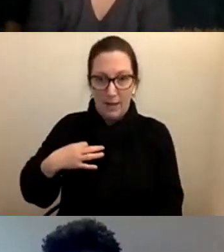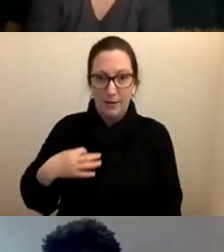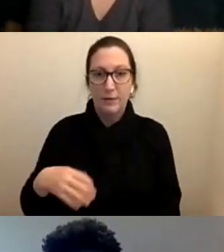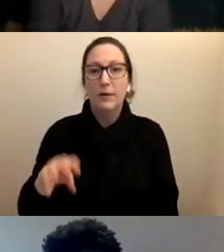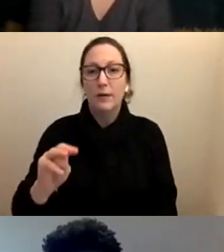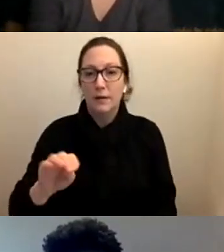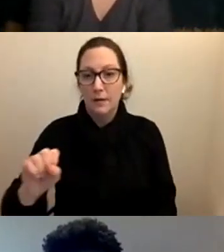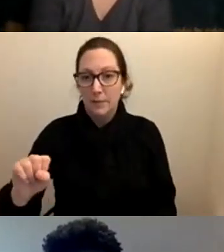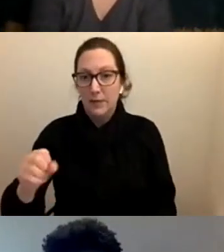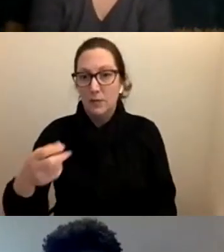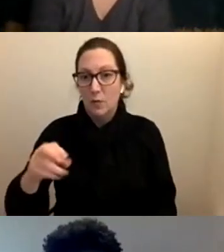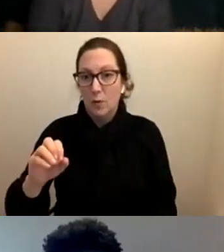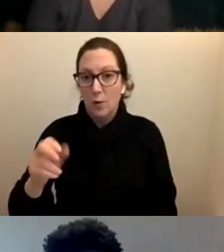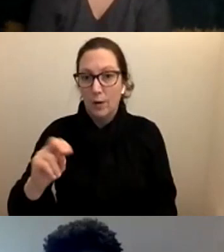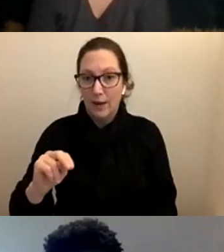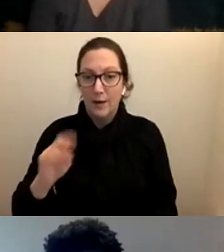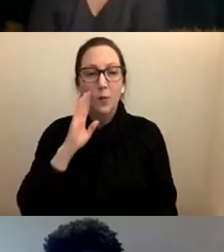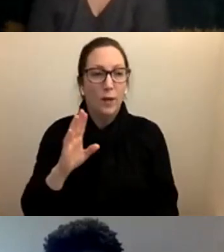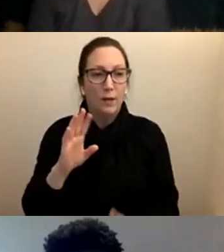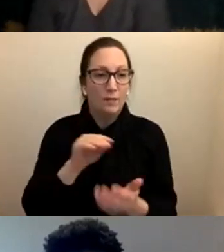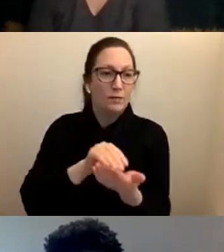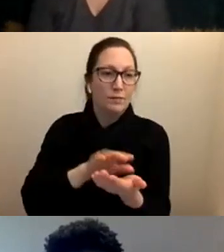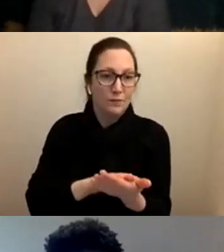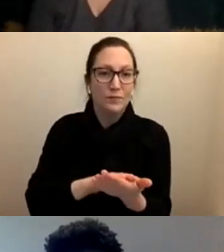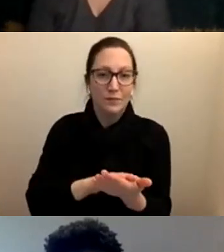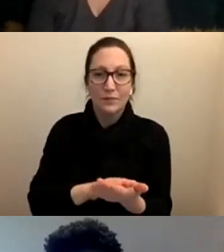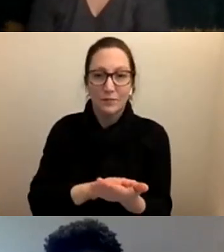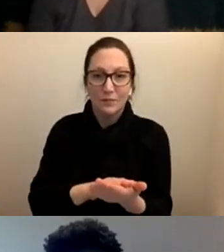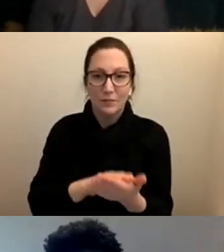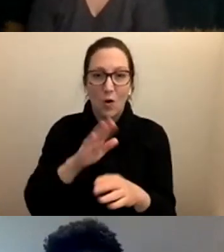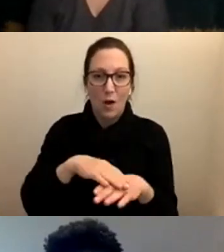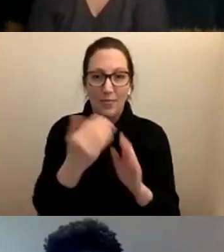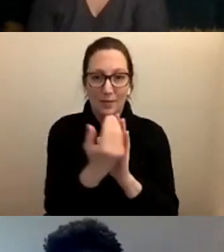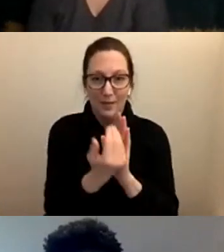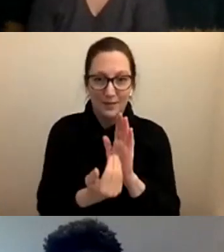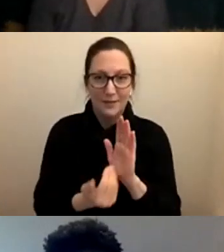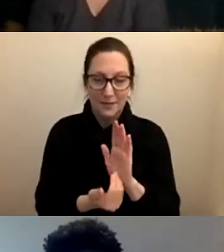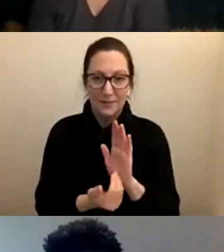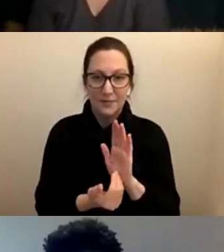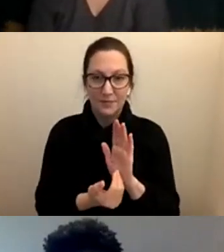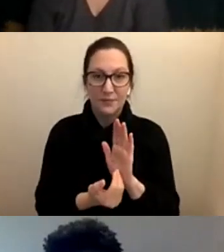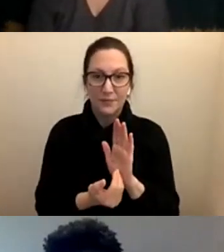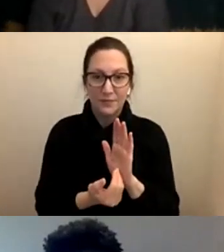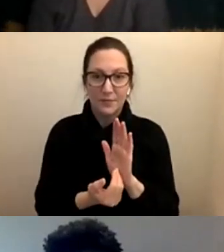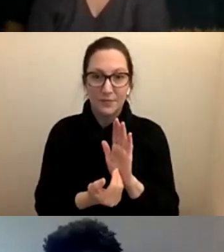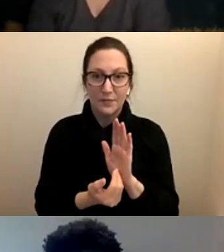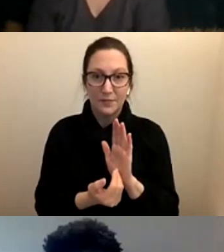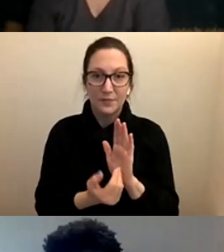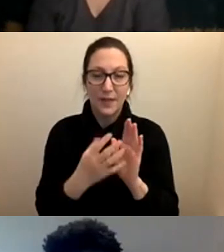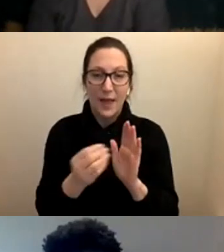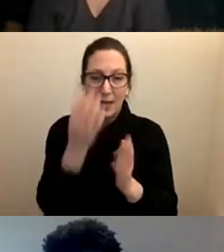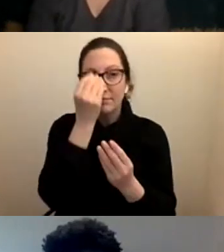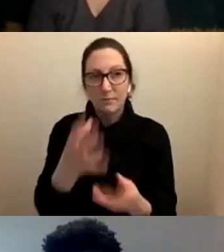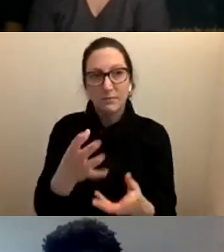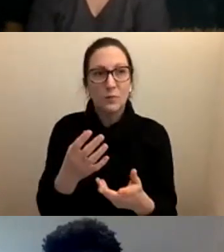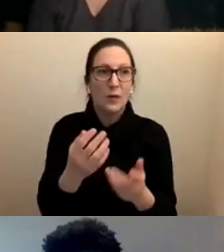we'll certainly add it to the list and let you know what's the word,